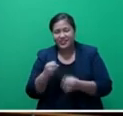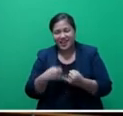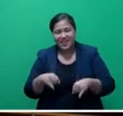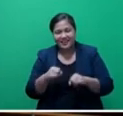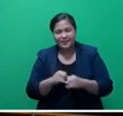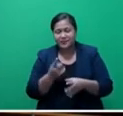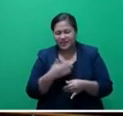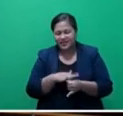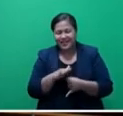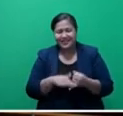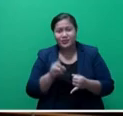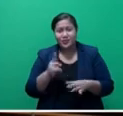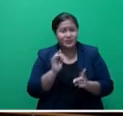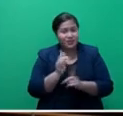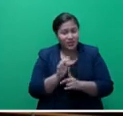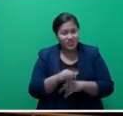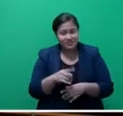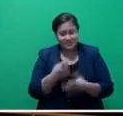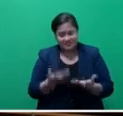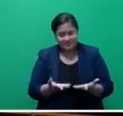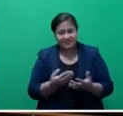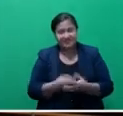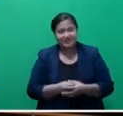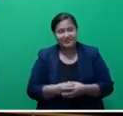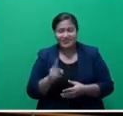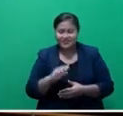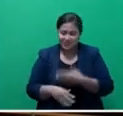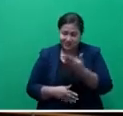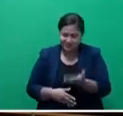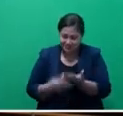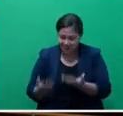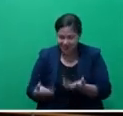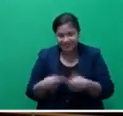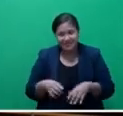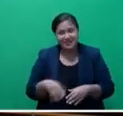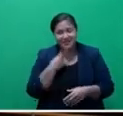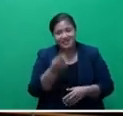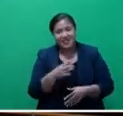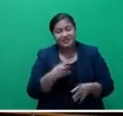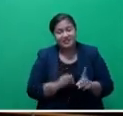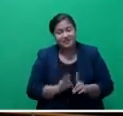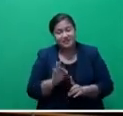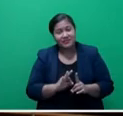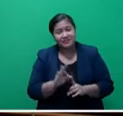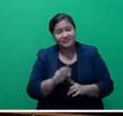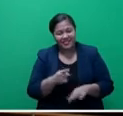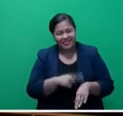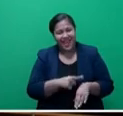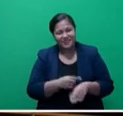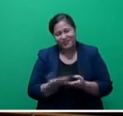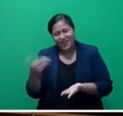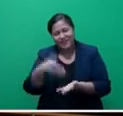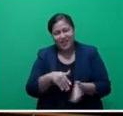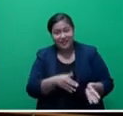sir, one of the most important components in all of this is what the Honourable Member was referring to, the improvement in turnaround time. So, for